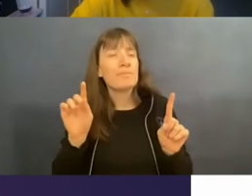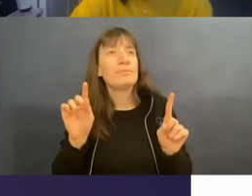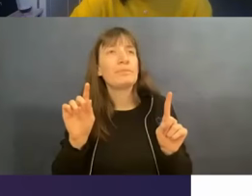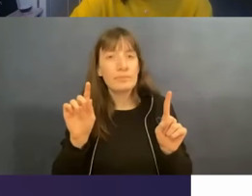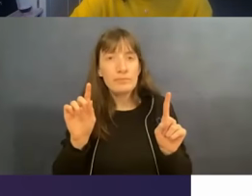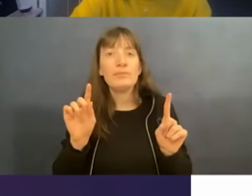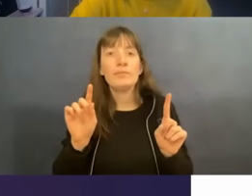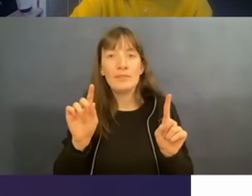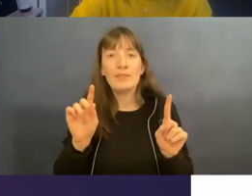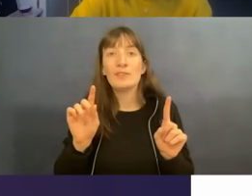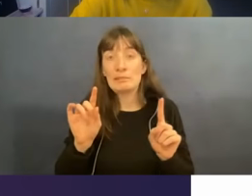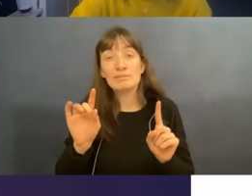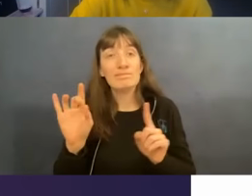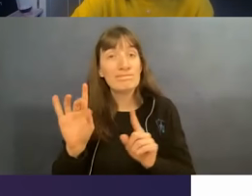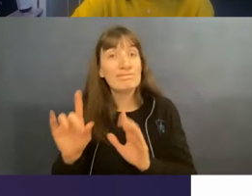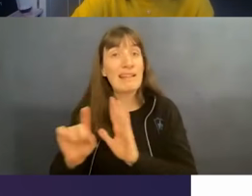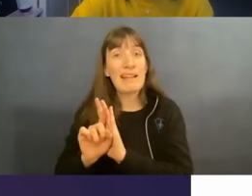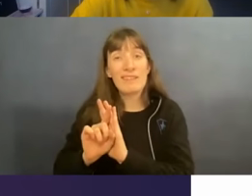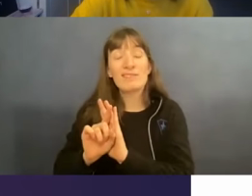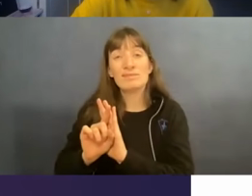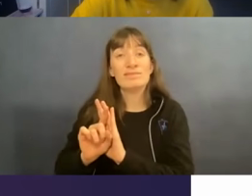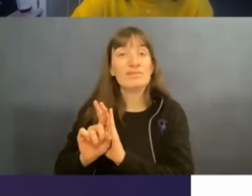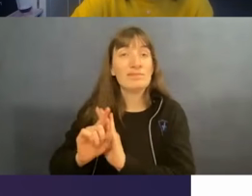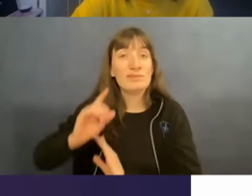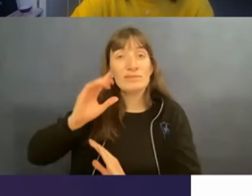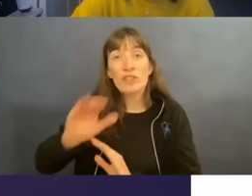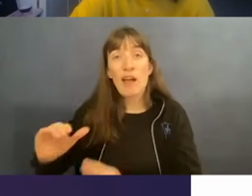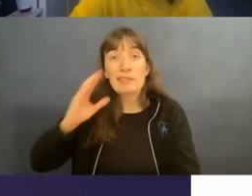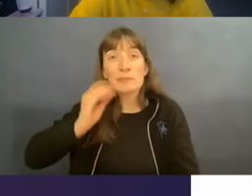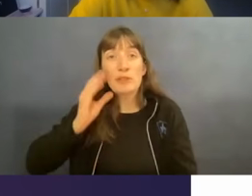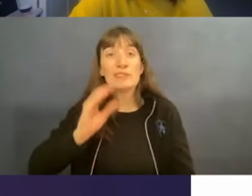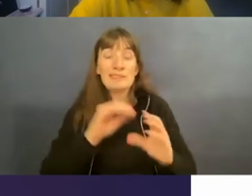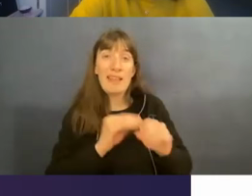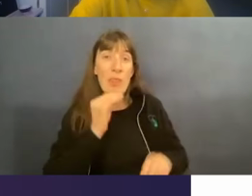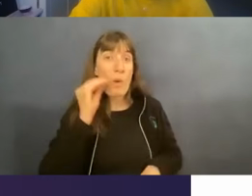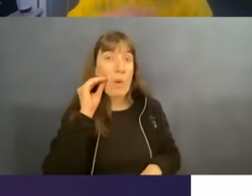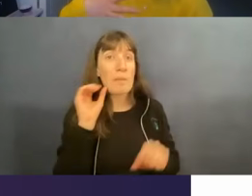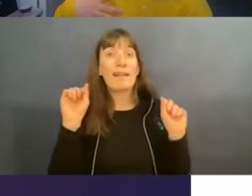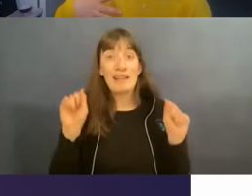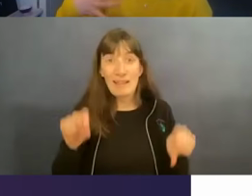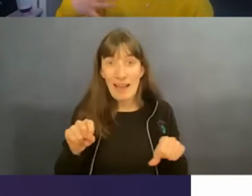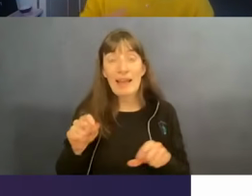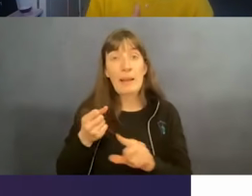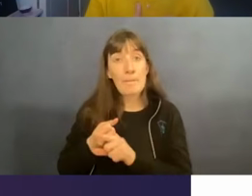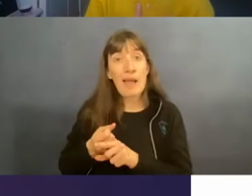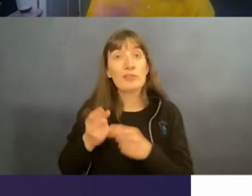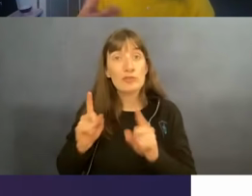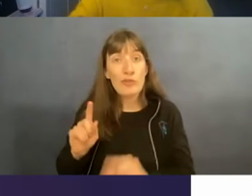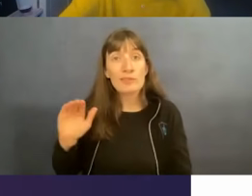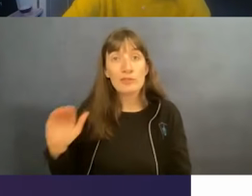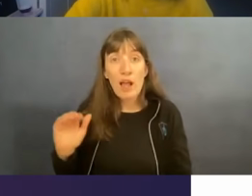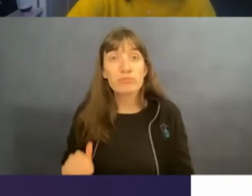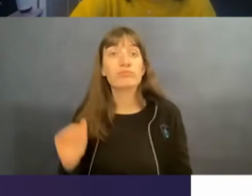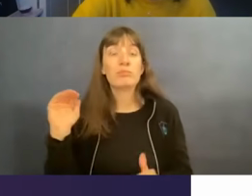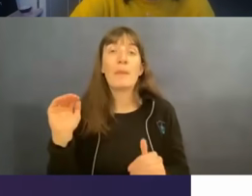adverse childhood experiences and also experiences within the home can impact children when they're children, but also people who are adults